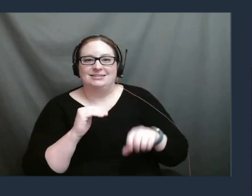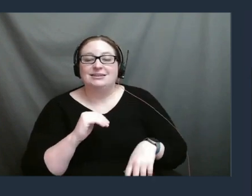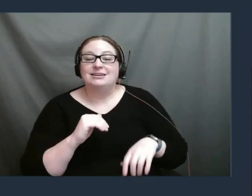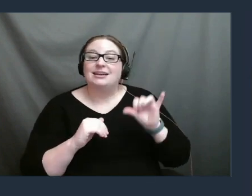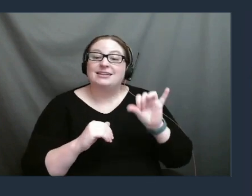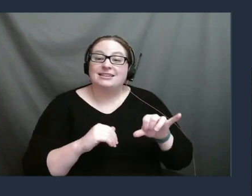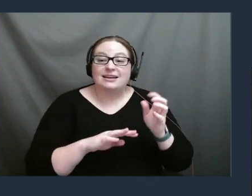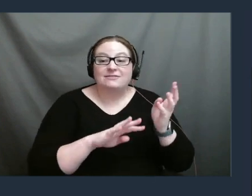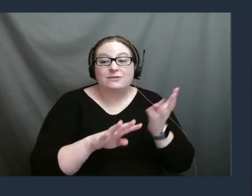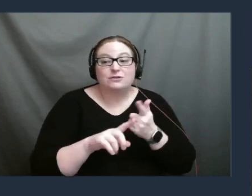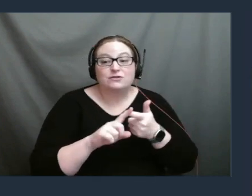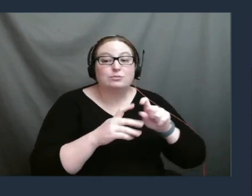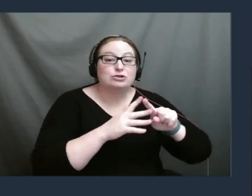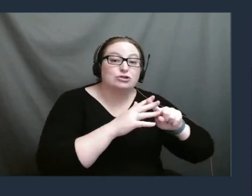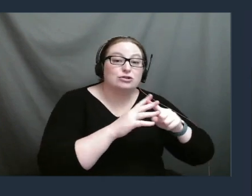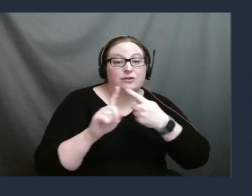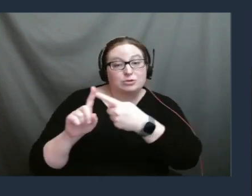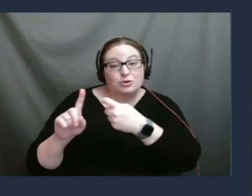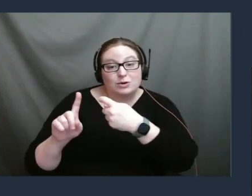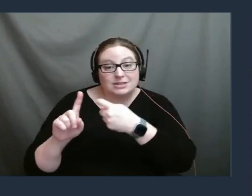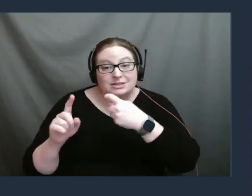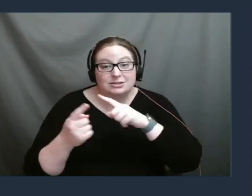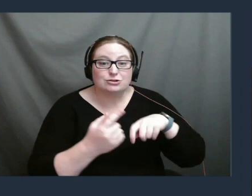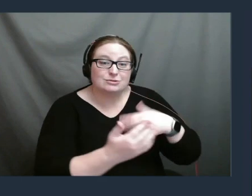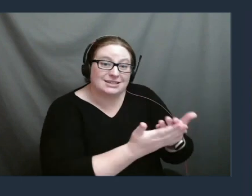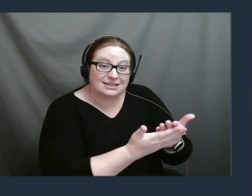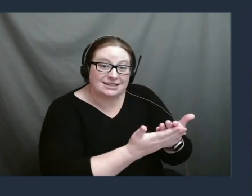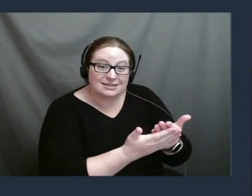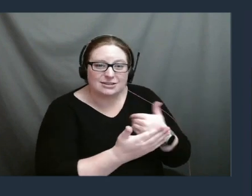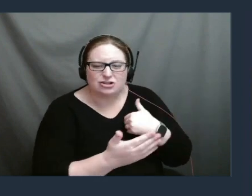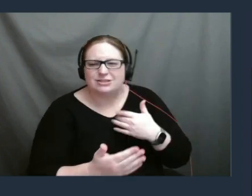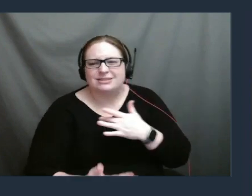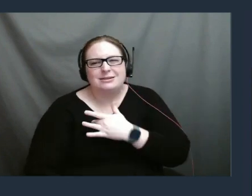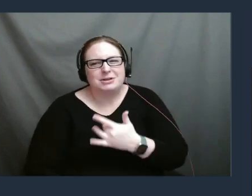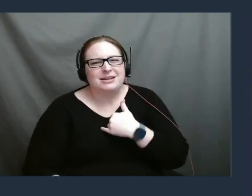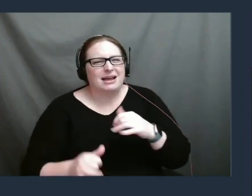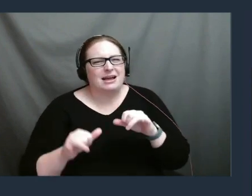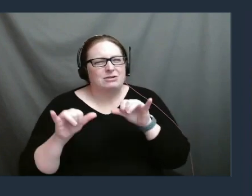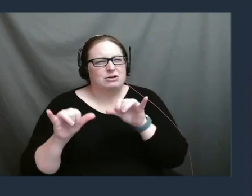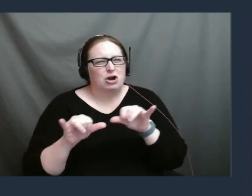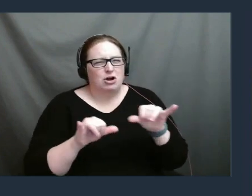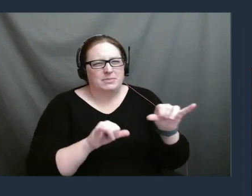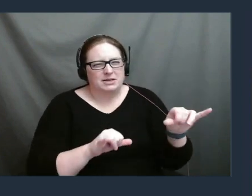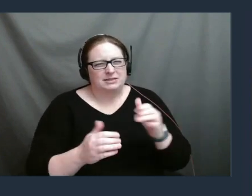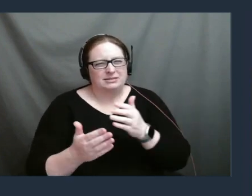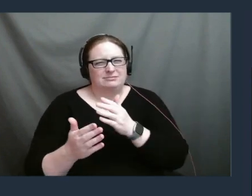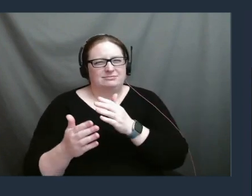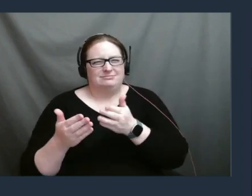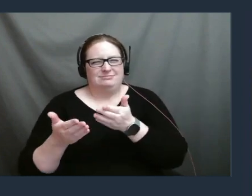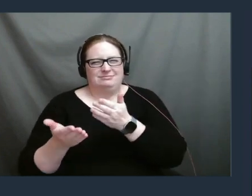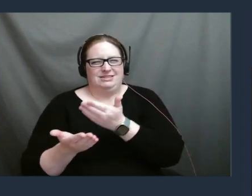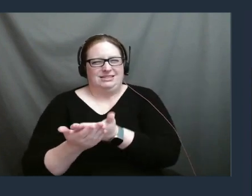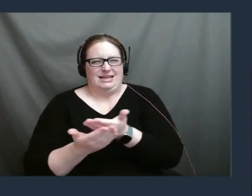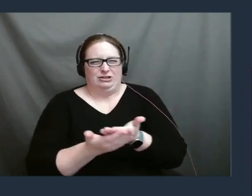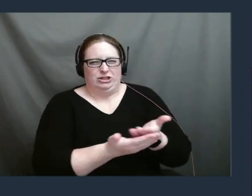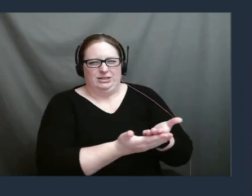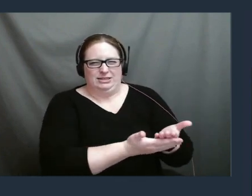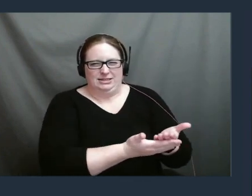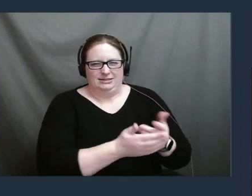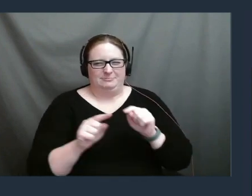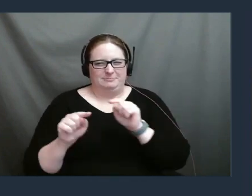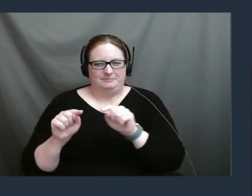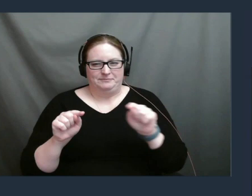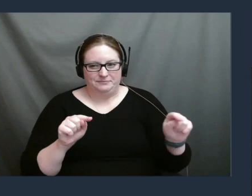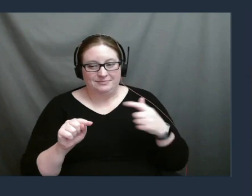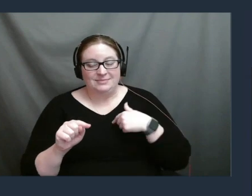to destinations and usually hits a common set of stages shown here from left to right on the slide. First, we have